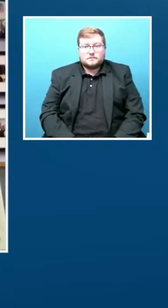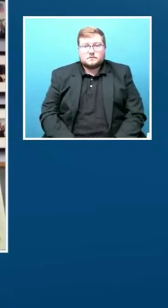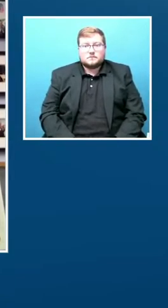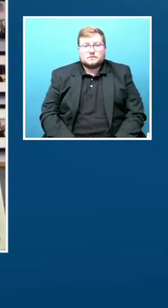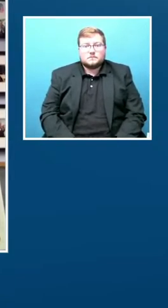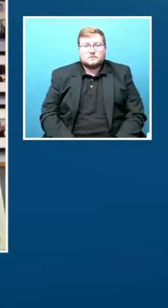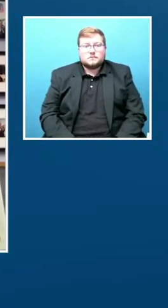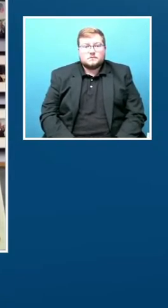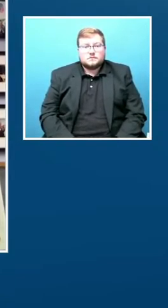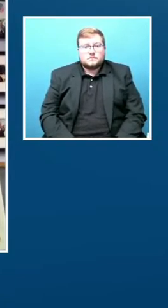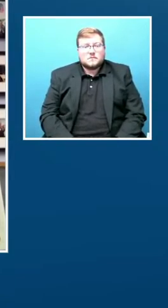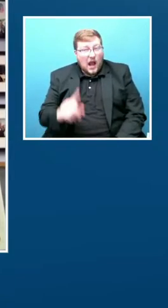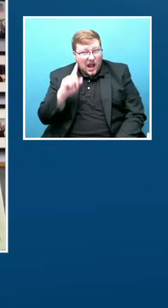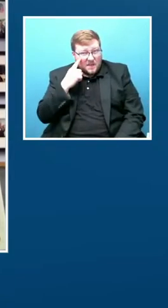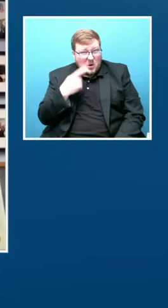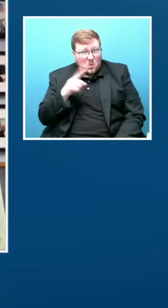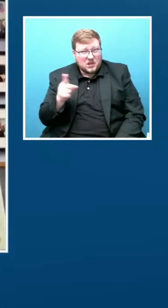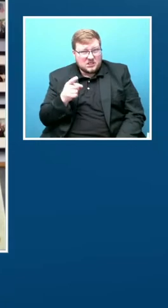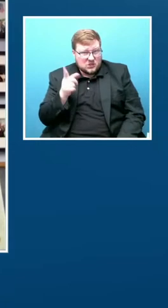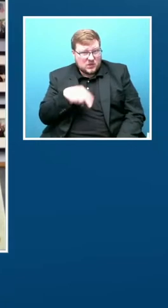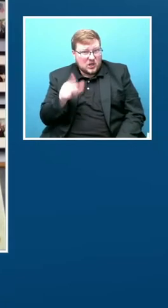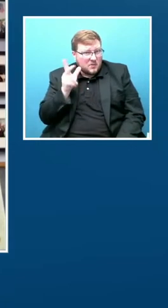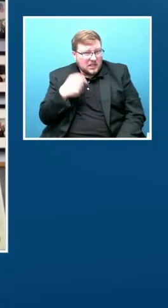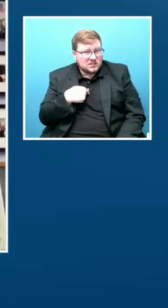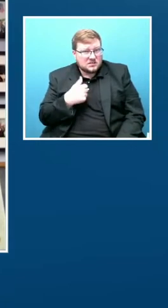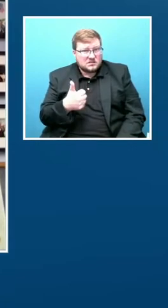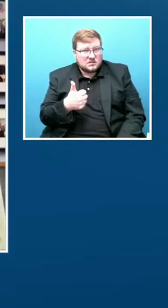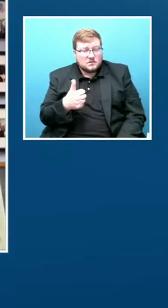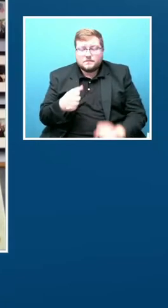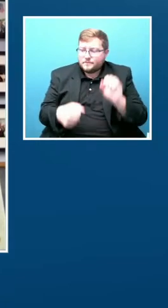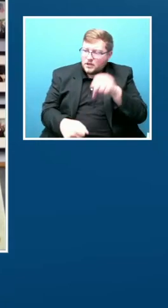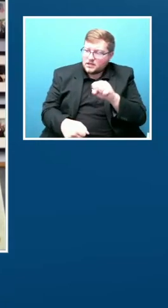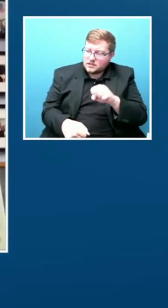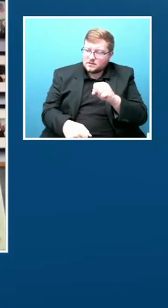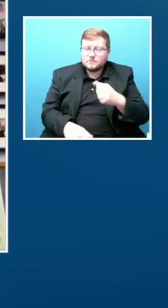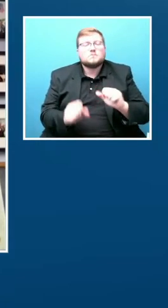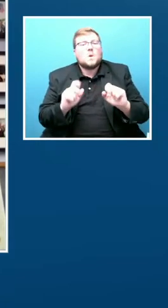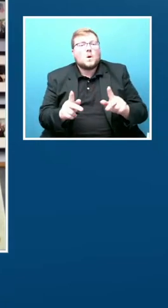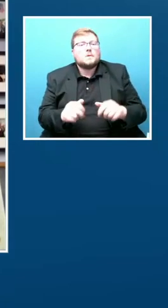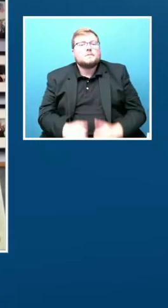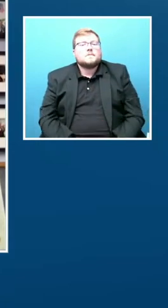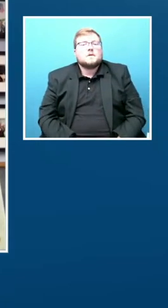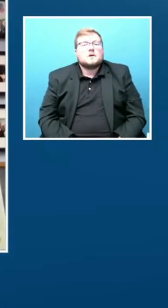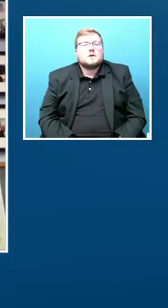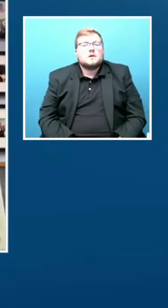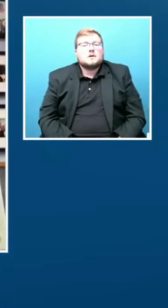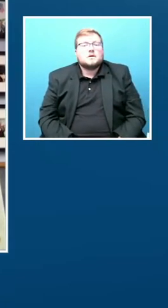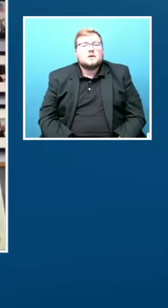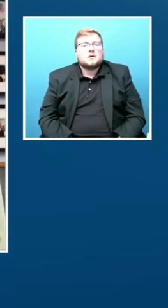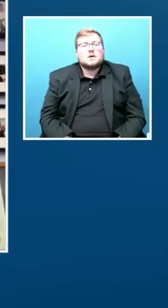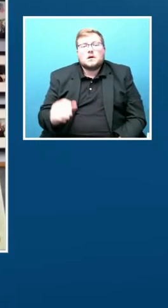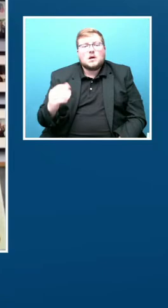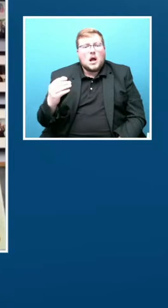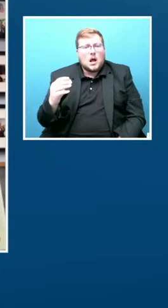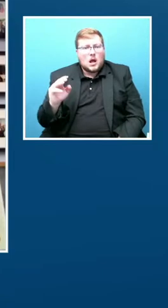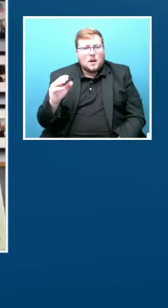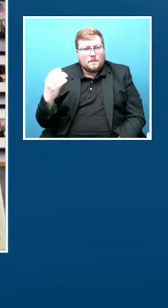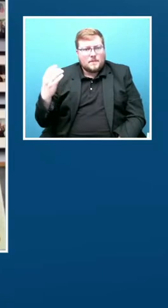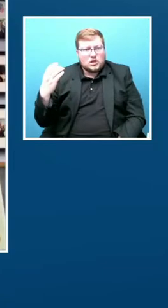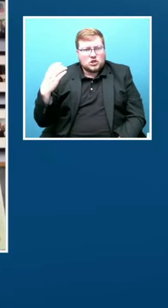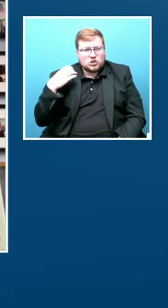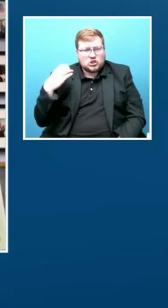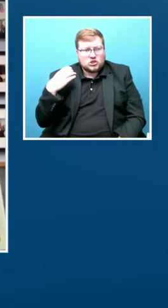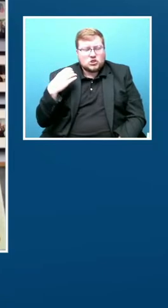I think that works. Can you hear me? Yes. Okay, good. Mr. Chairman, we've heard